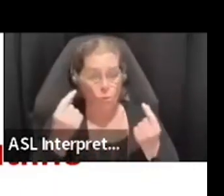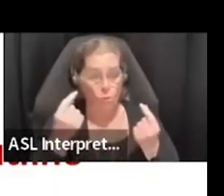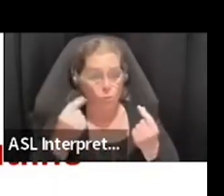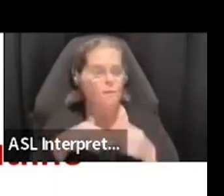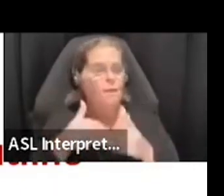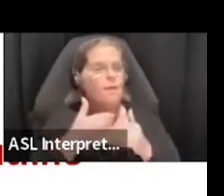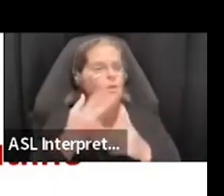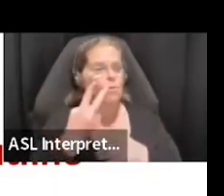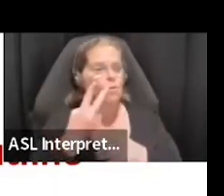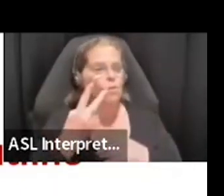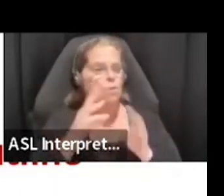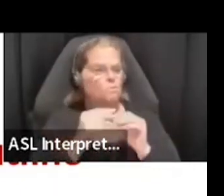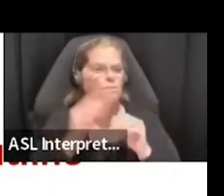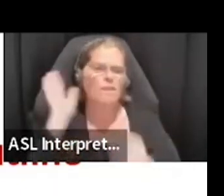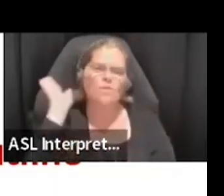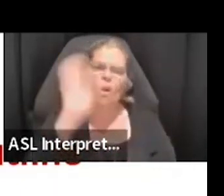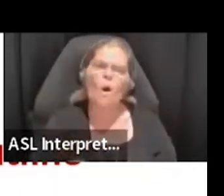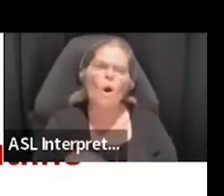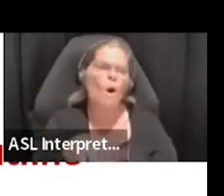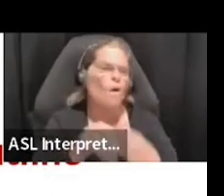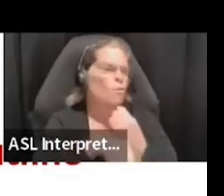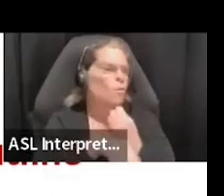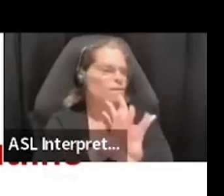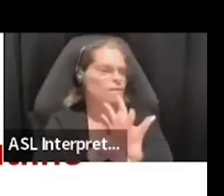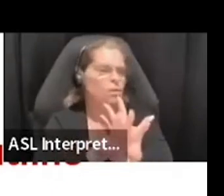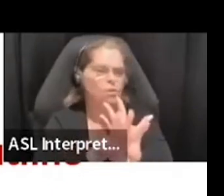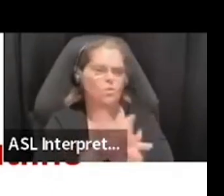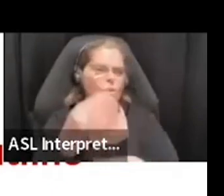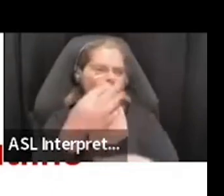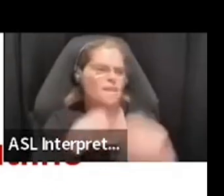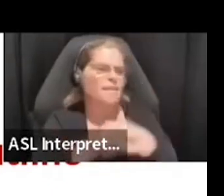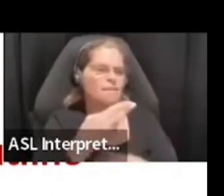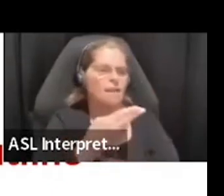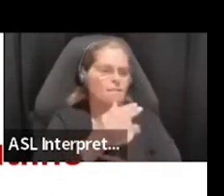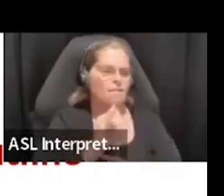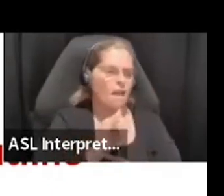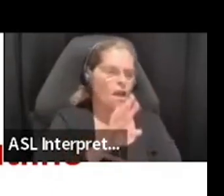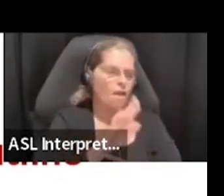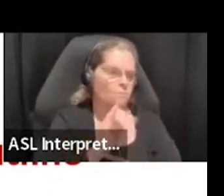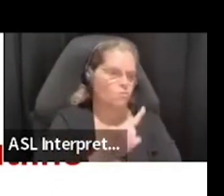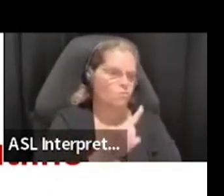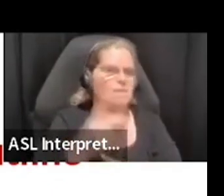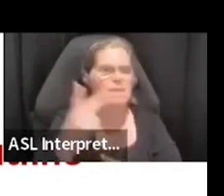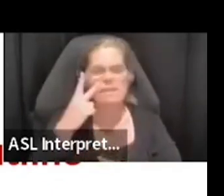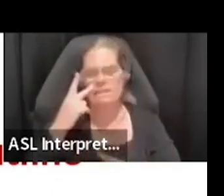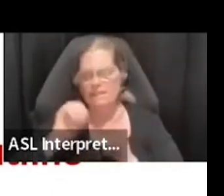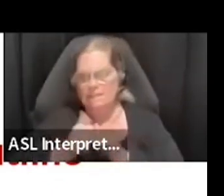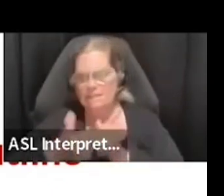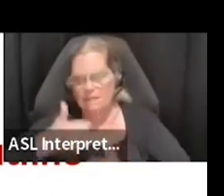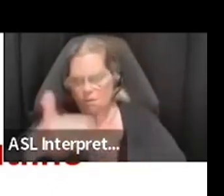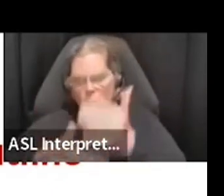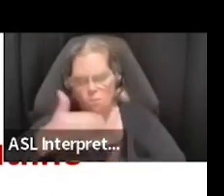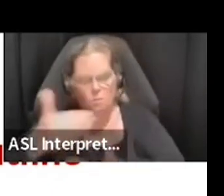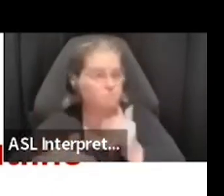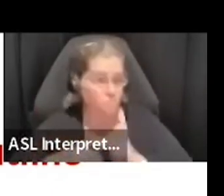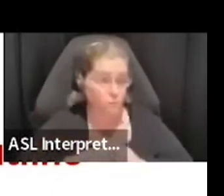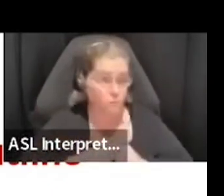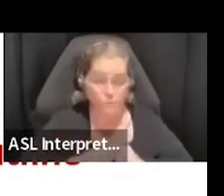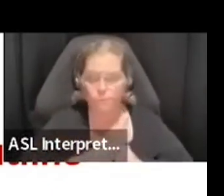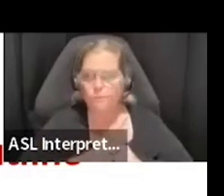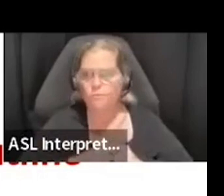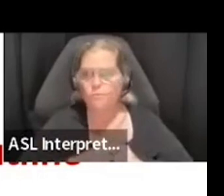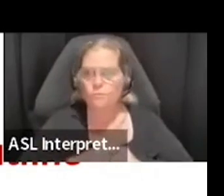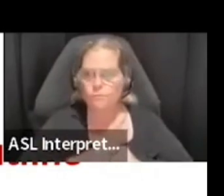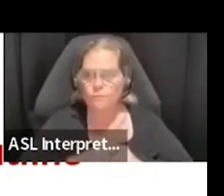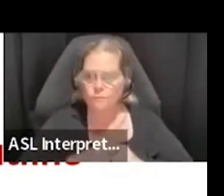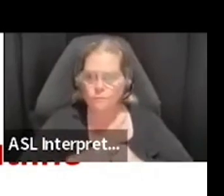meetings fully virtual to give that a go and see how it goes. And then we can kind of assess how everybody feels about that.